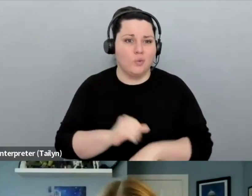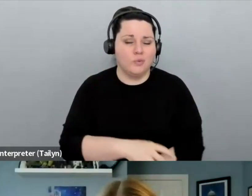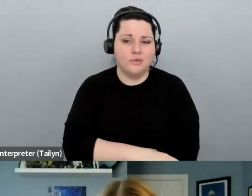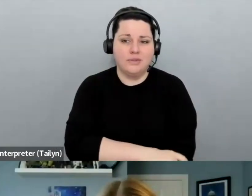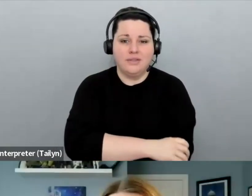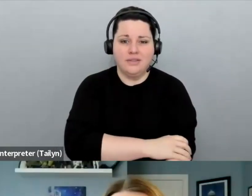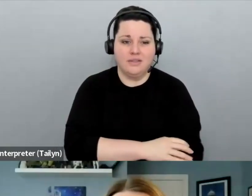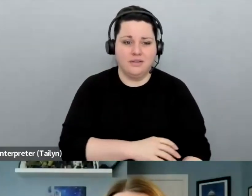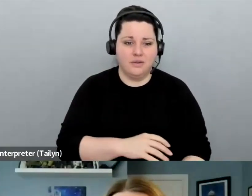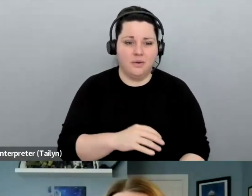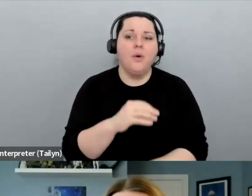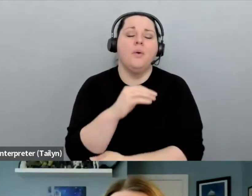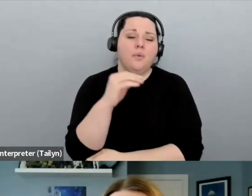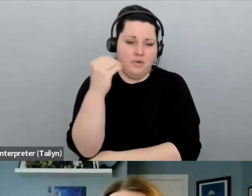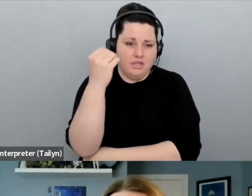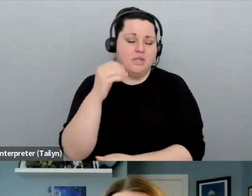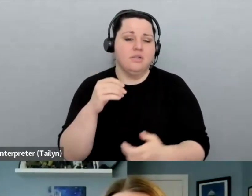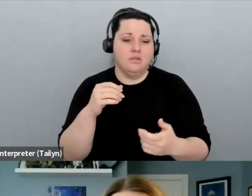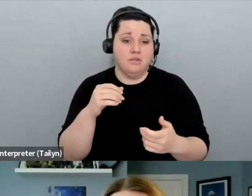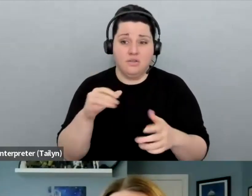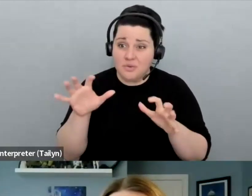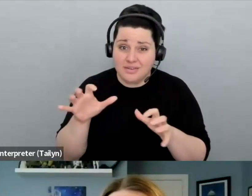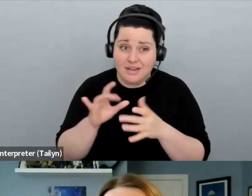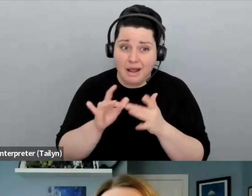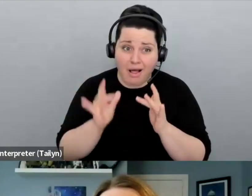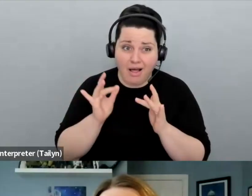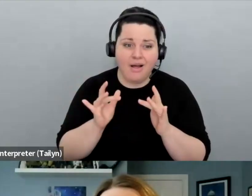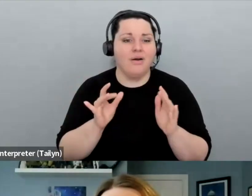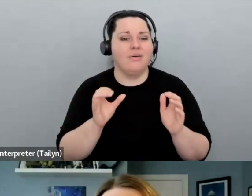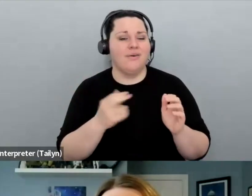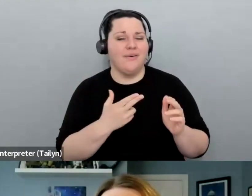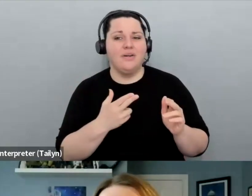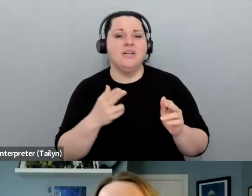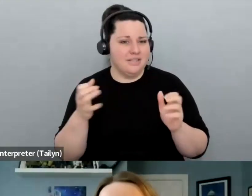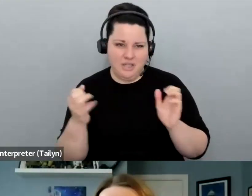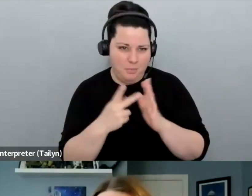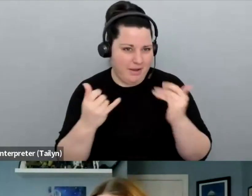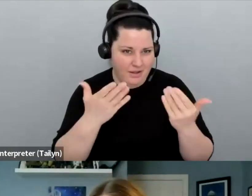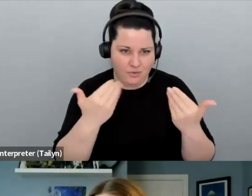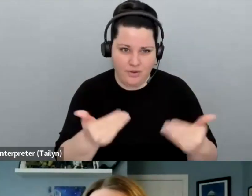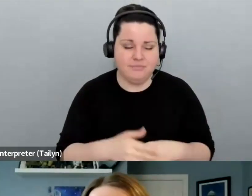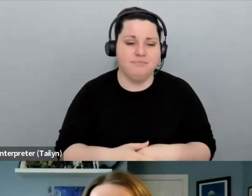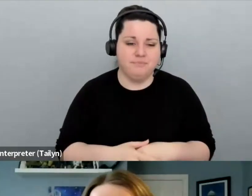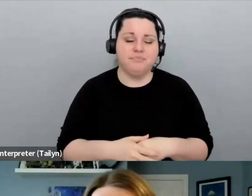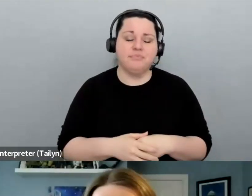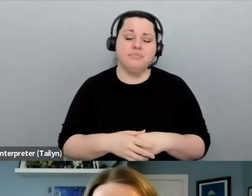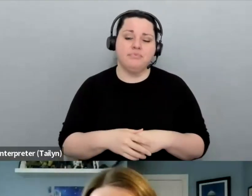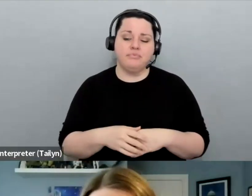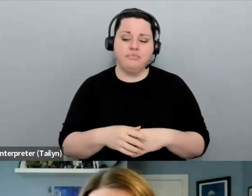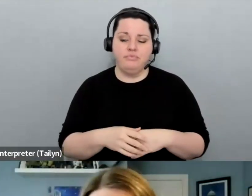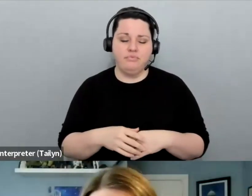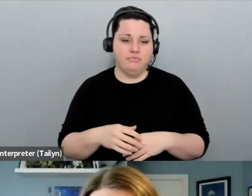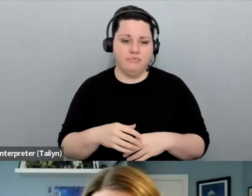Did we lose her? Every year. Oh, did you lose me? We got you right back. You're good. Okay, perfect. I